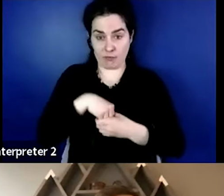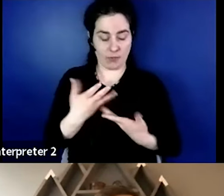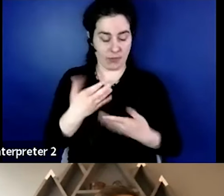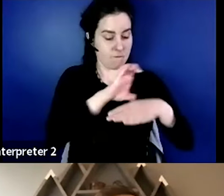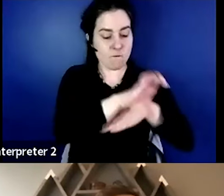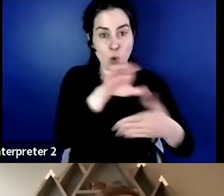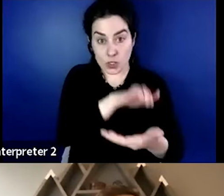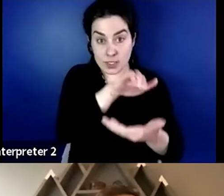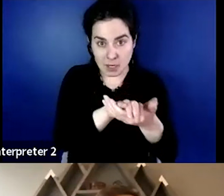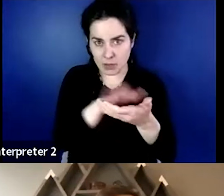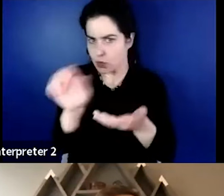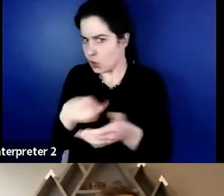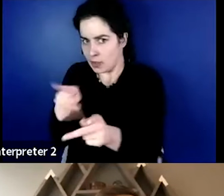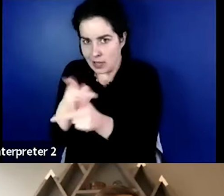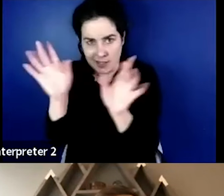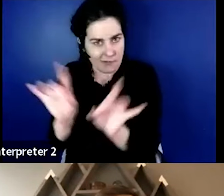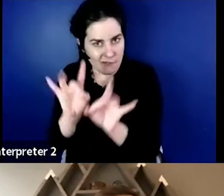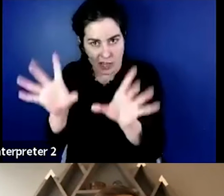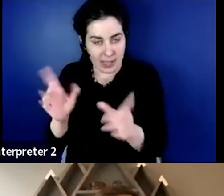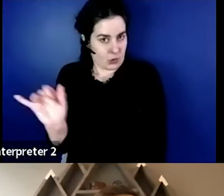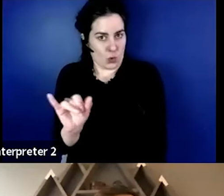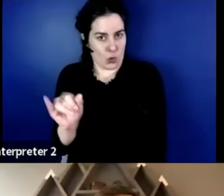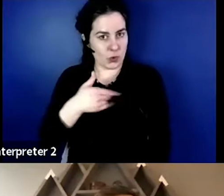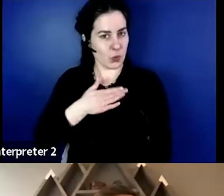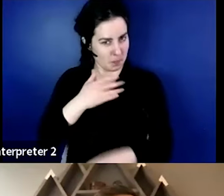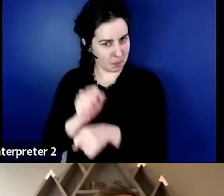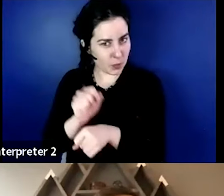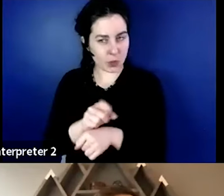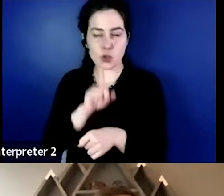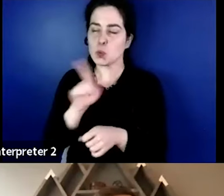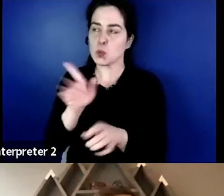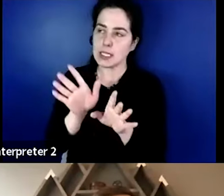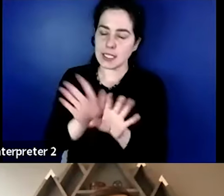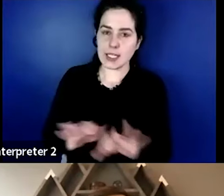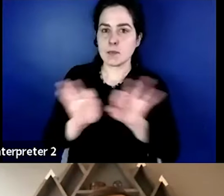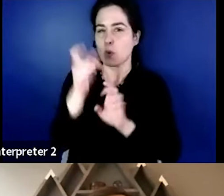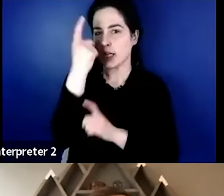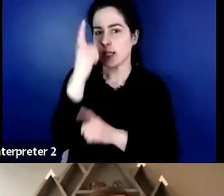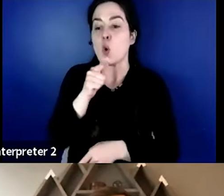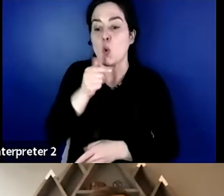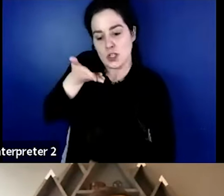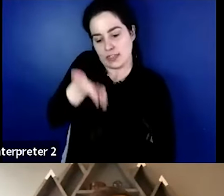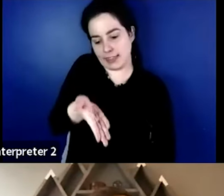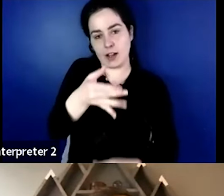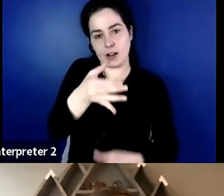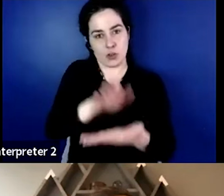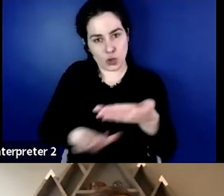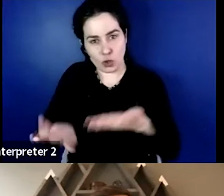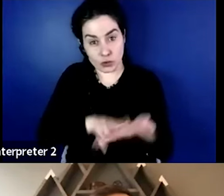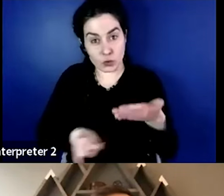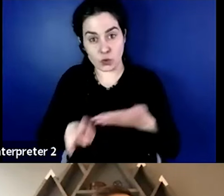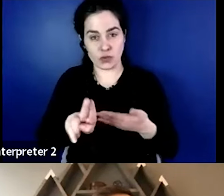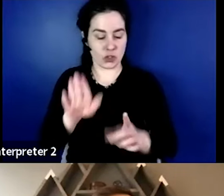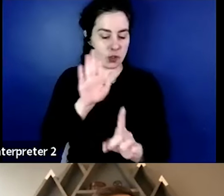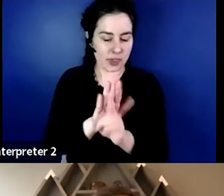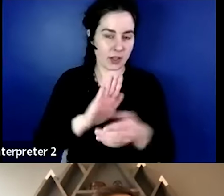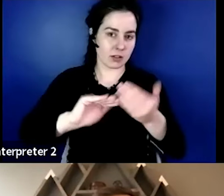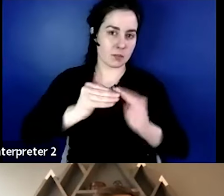forms of violence as well in the work that I do. I think it really also matters on your campus and what campus communities are experiencing as well.